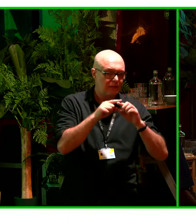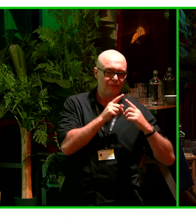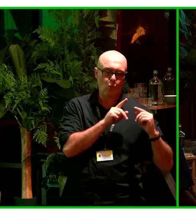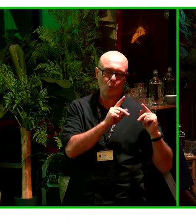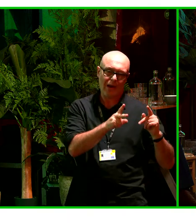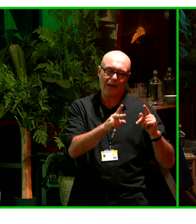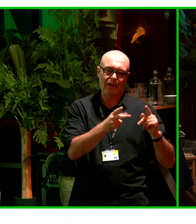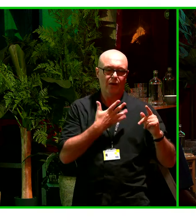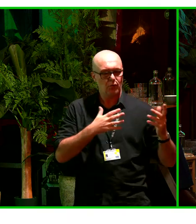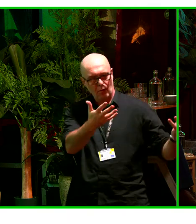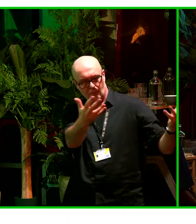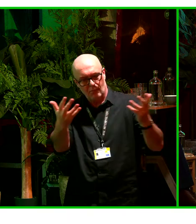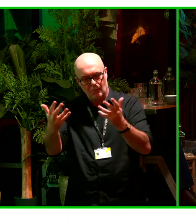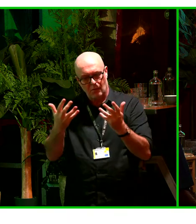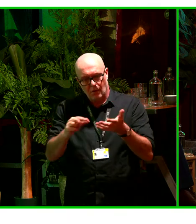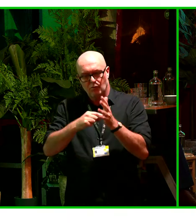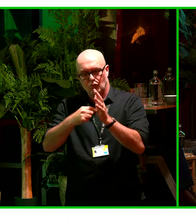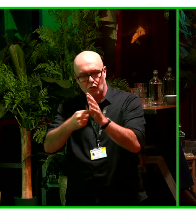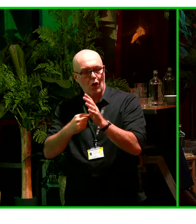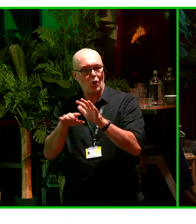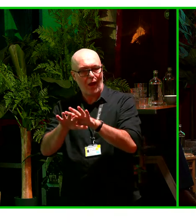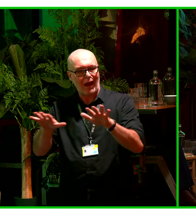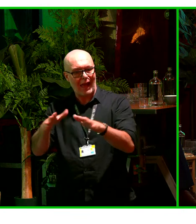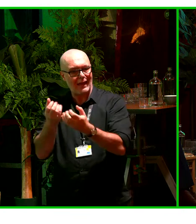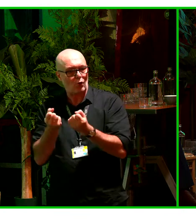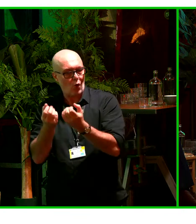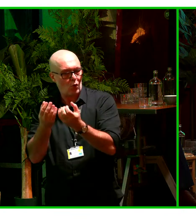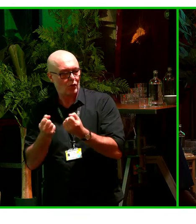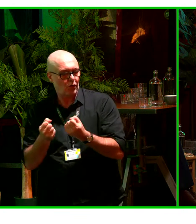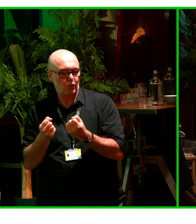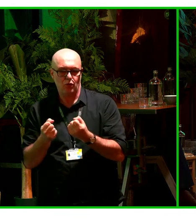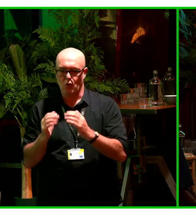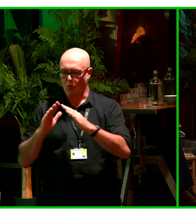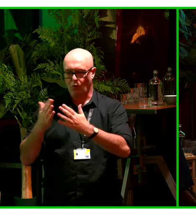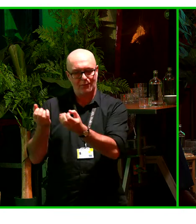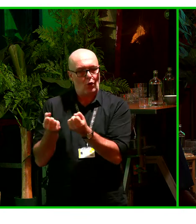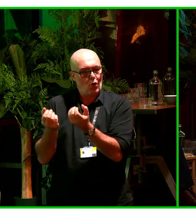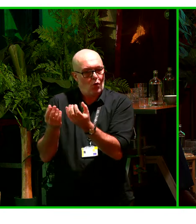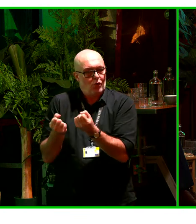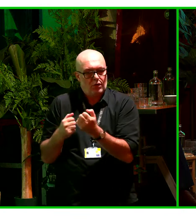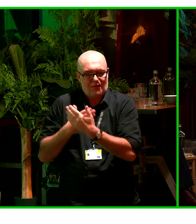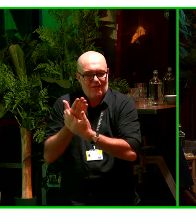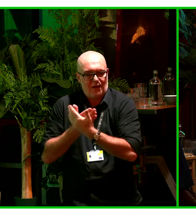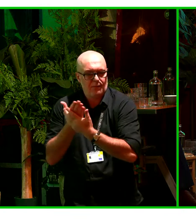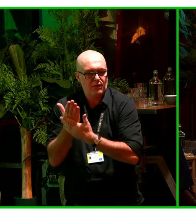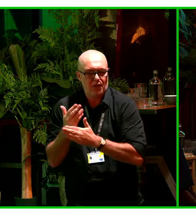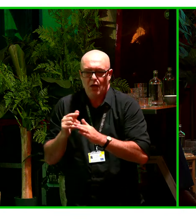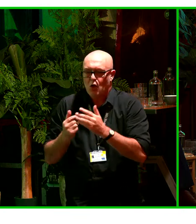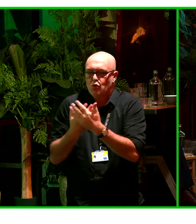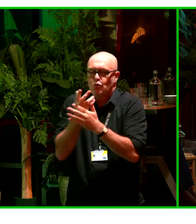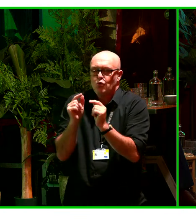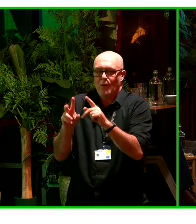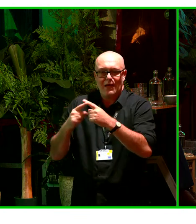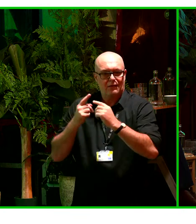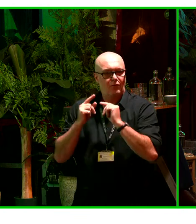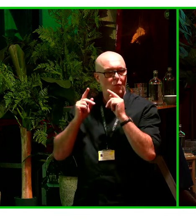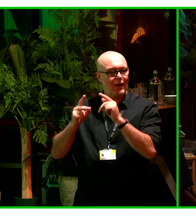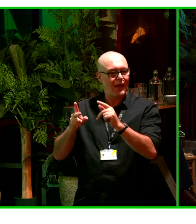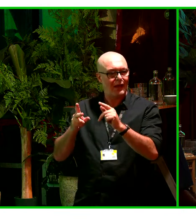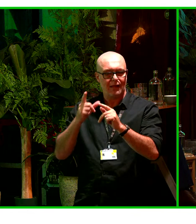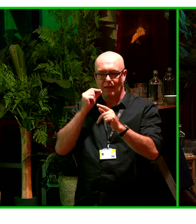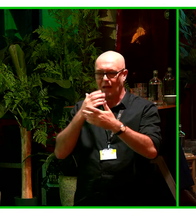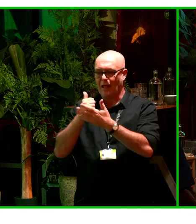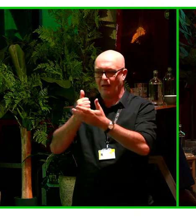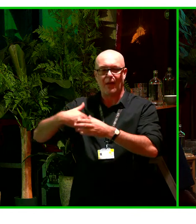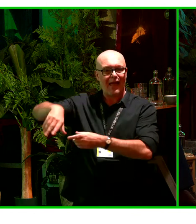show landowners, property owners, developers, the right way to do it, a new way to do it, a way that will work for everybody.